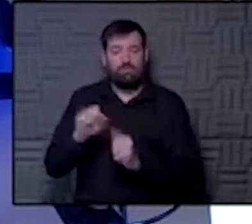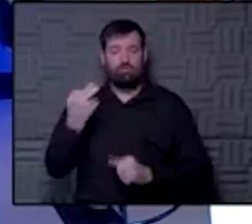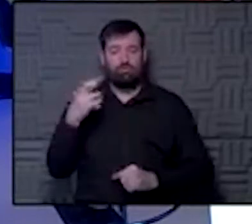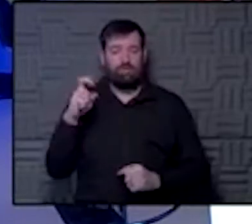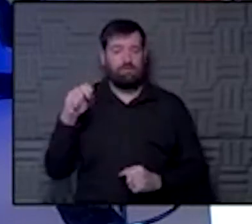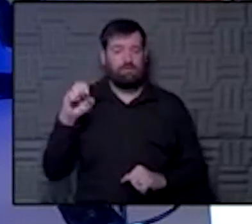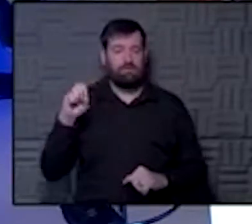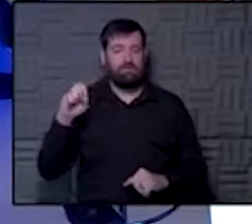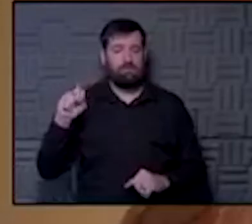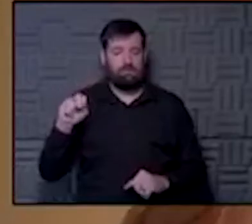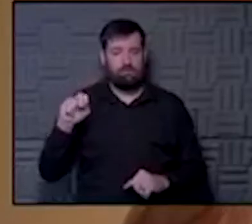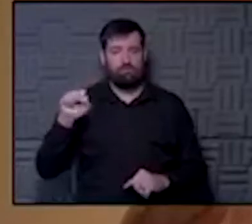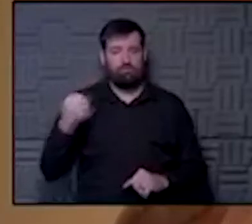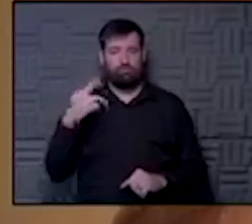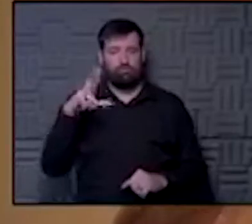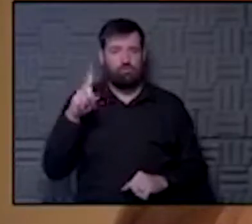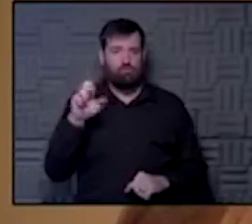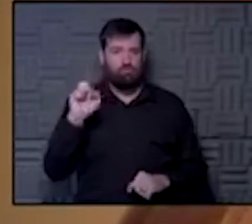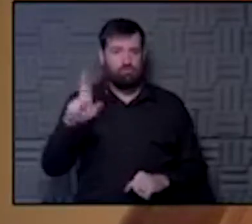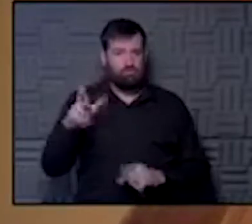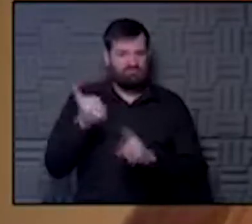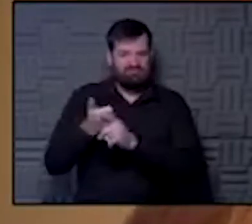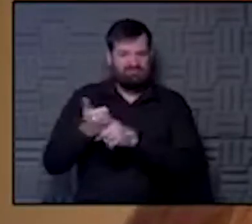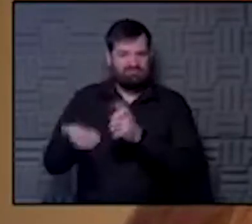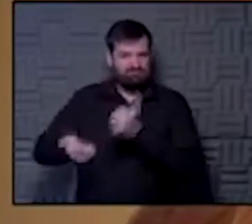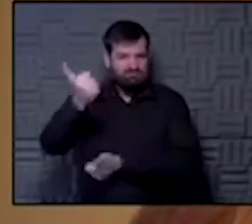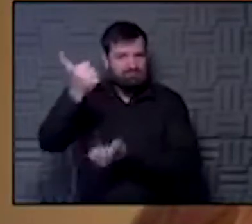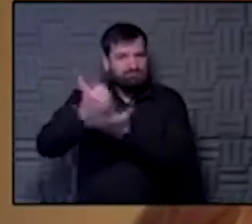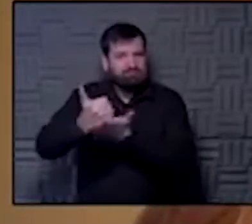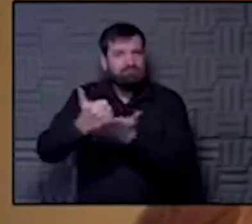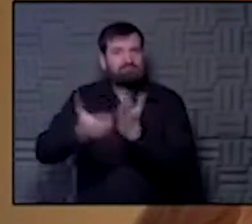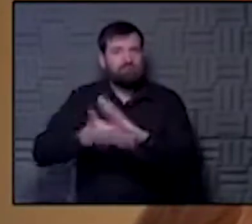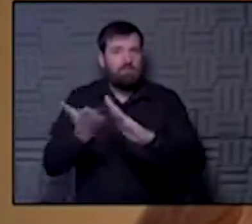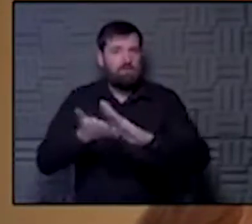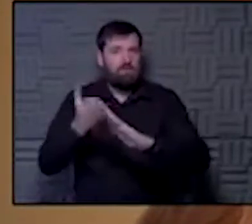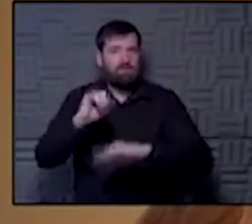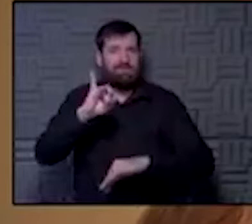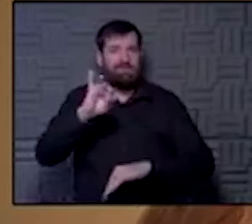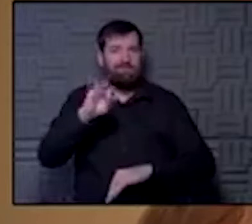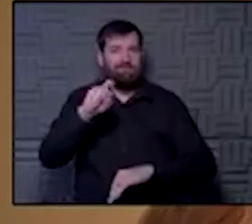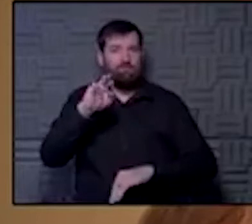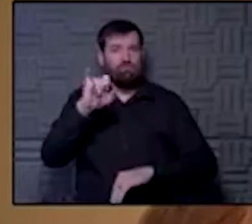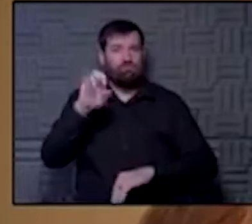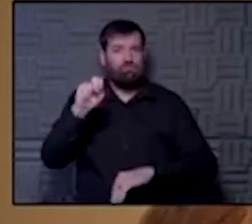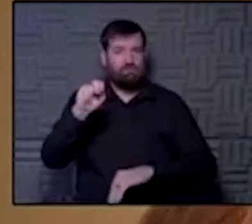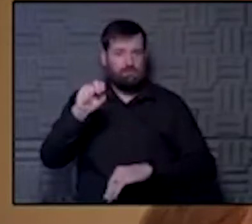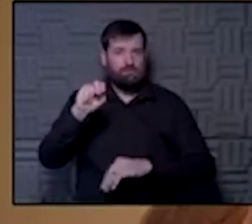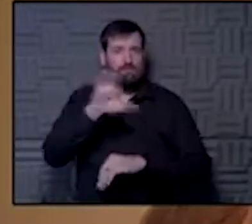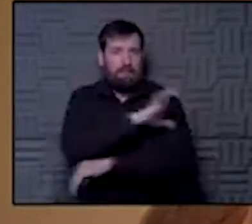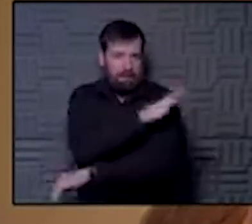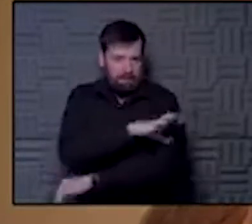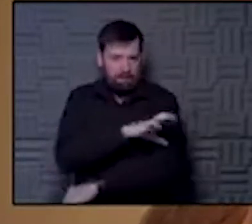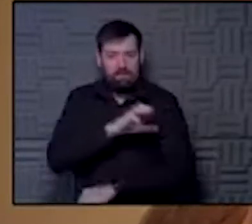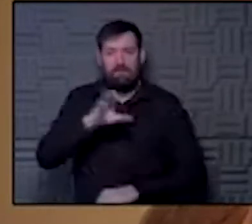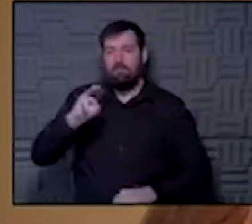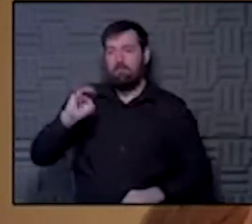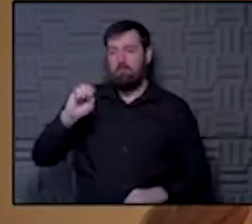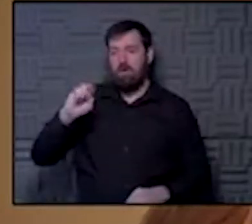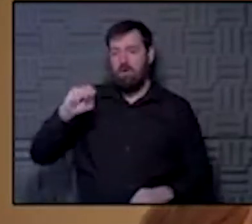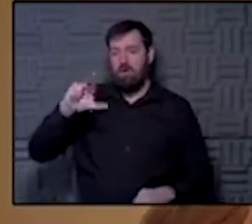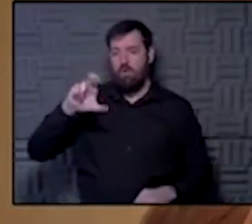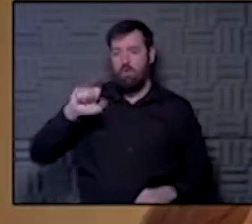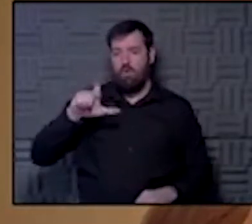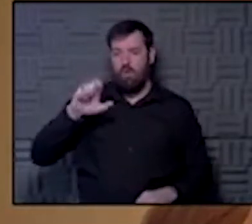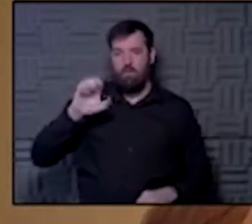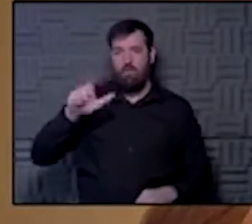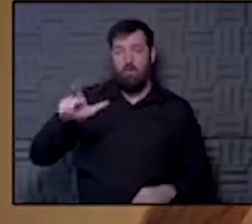Schrader, who's the head and helps run our infusion clinic for monoclonal antibody therapy. We're going to say that correctly today because I've been